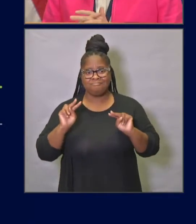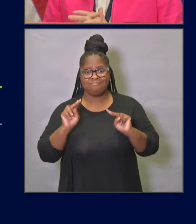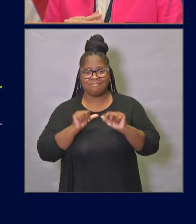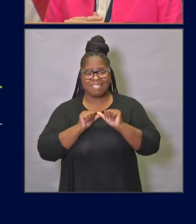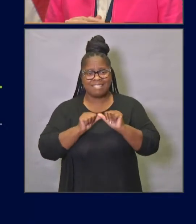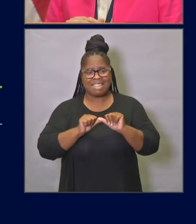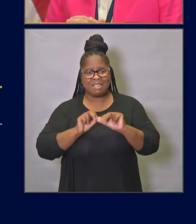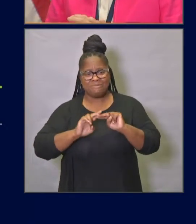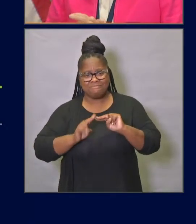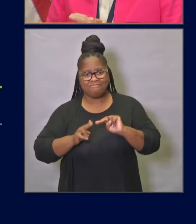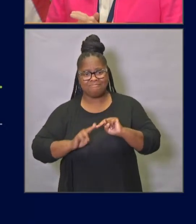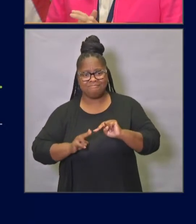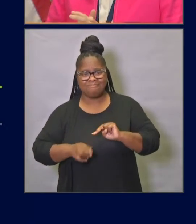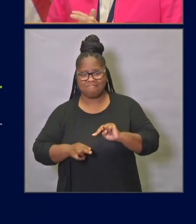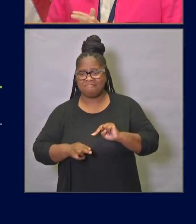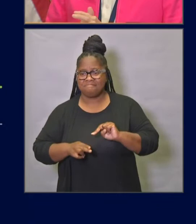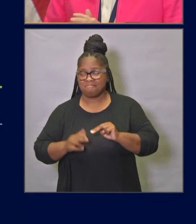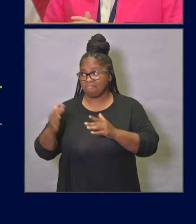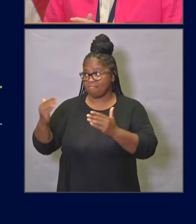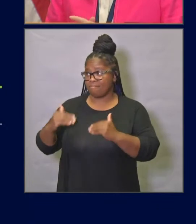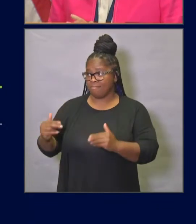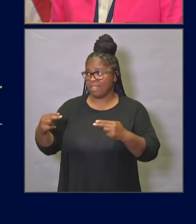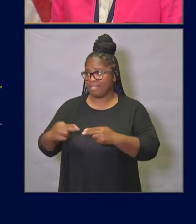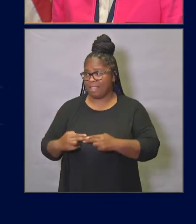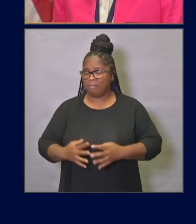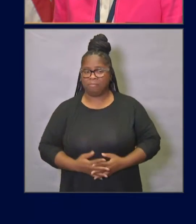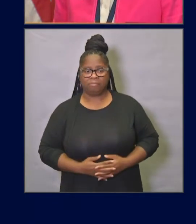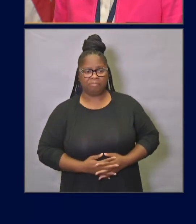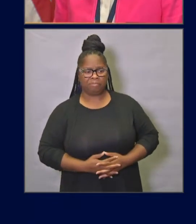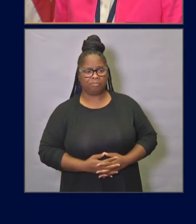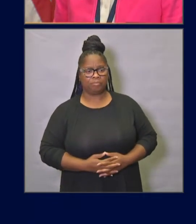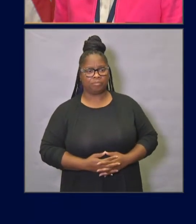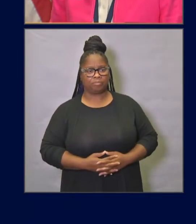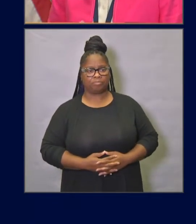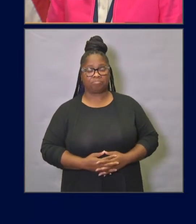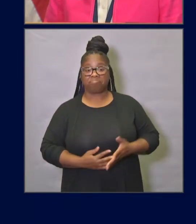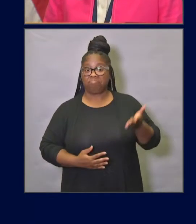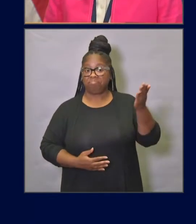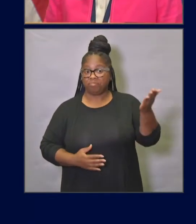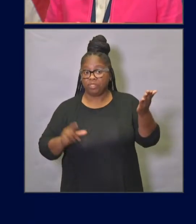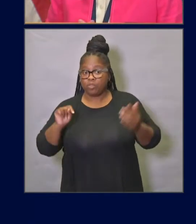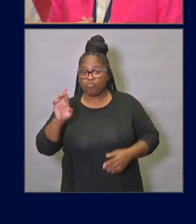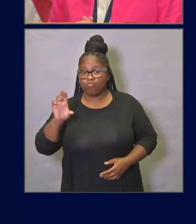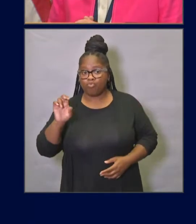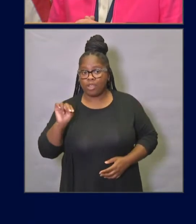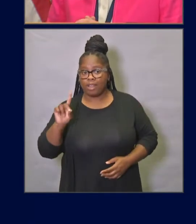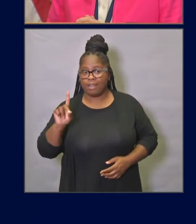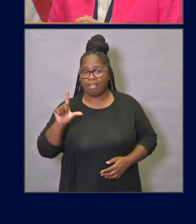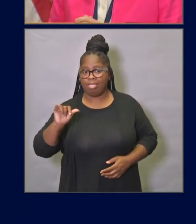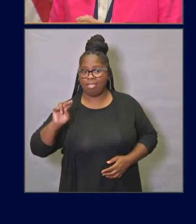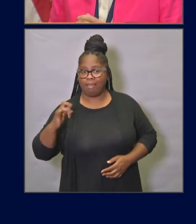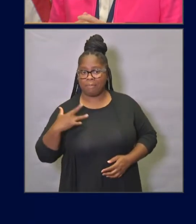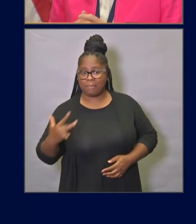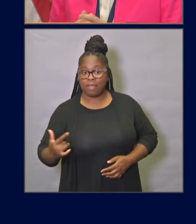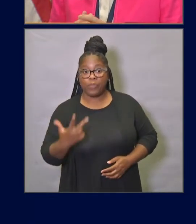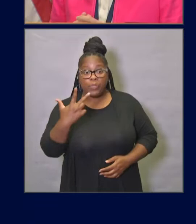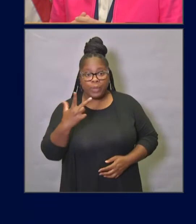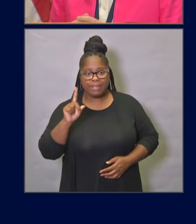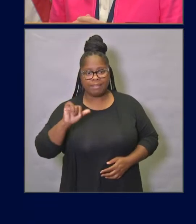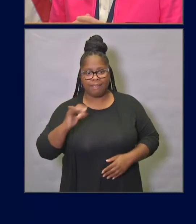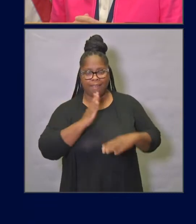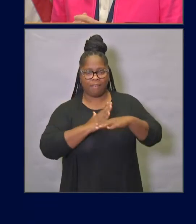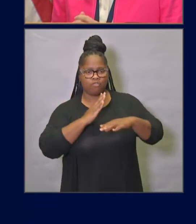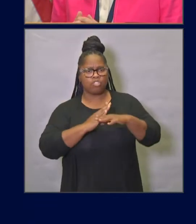to decrease. I'll take the next slide. This trend line is the 3-day average of the number of